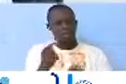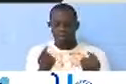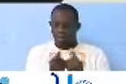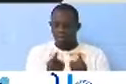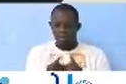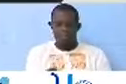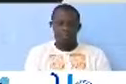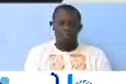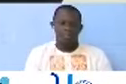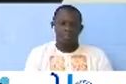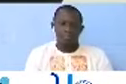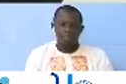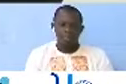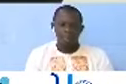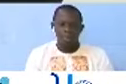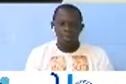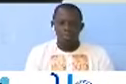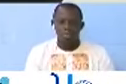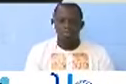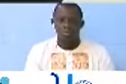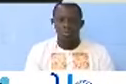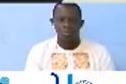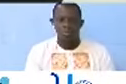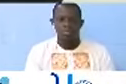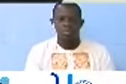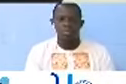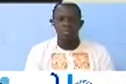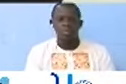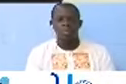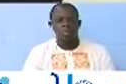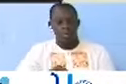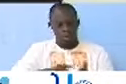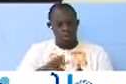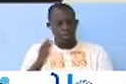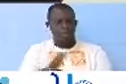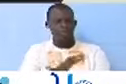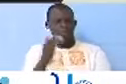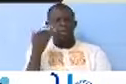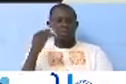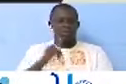At the time that he told you he was beaten, he was within the NIA premises. Is that